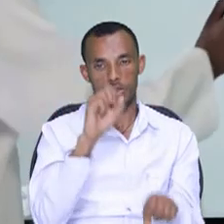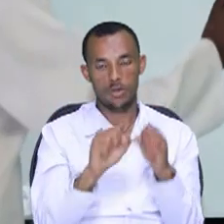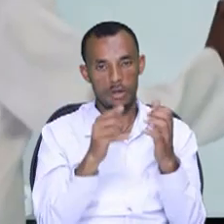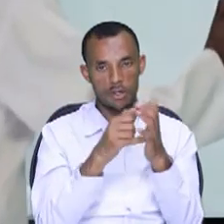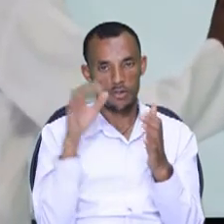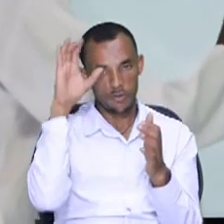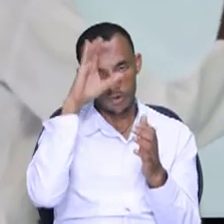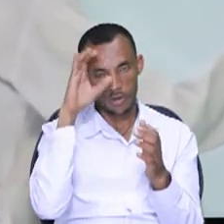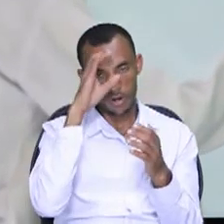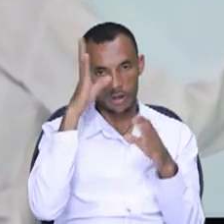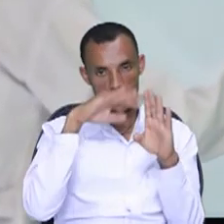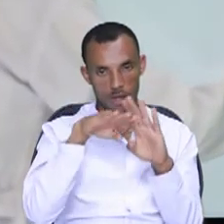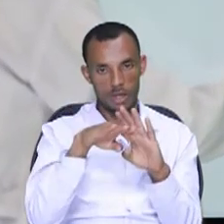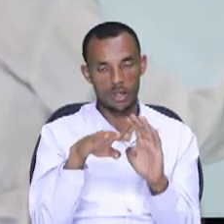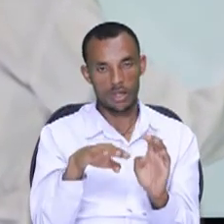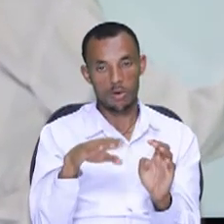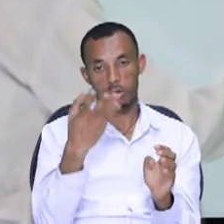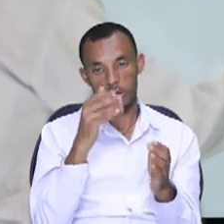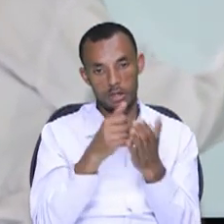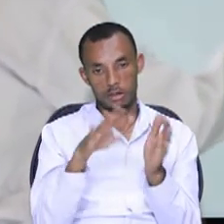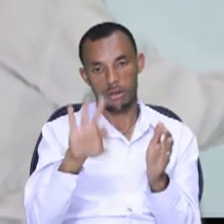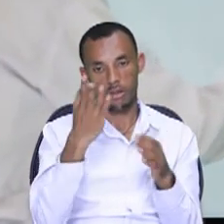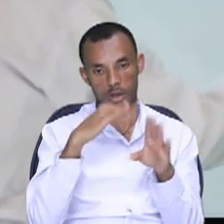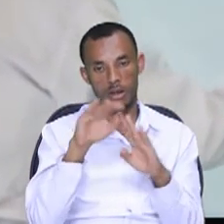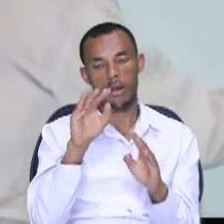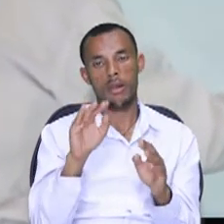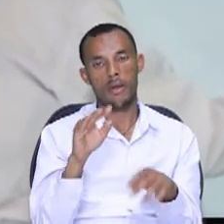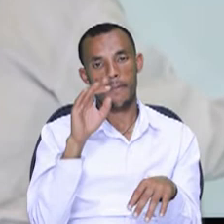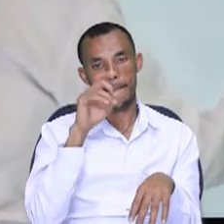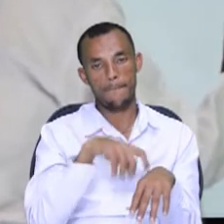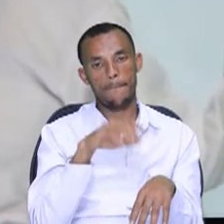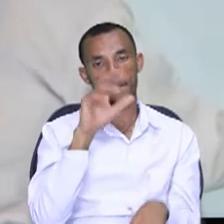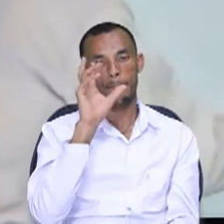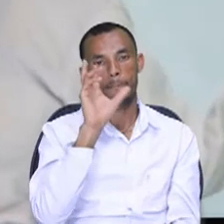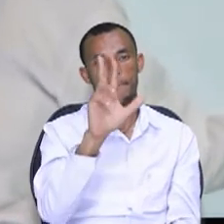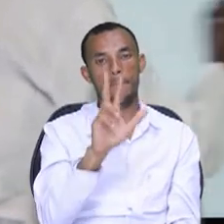So it is found in period 3.